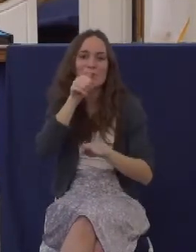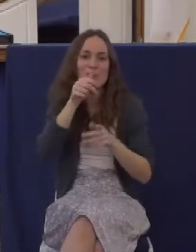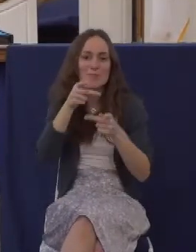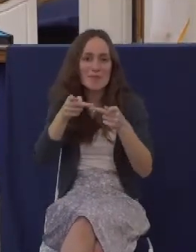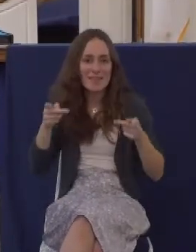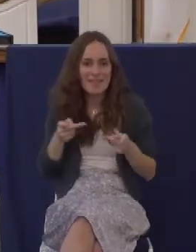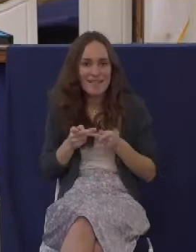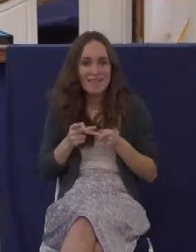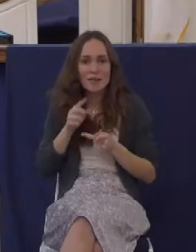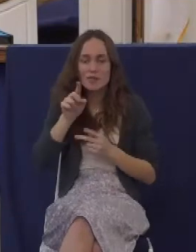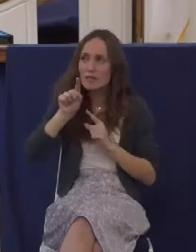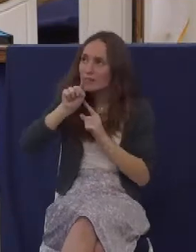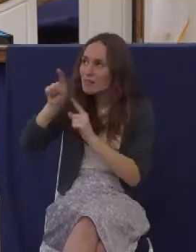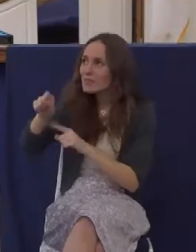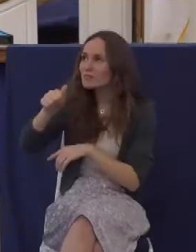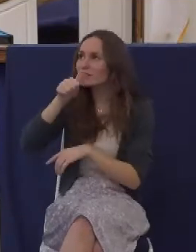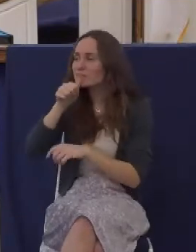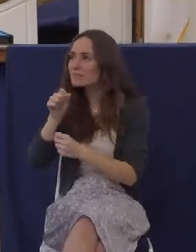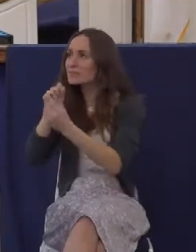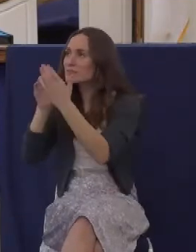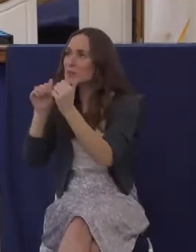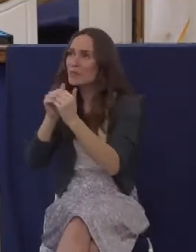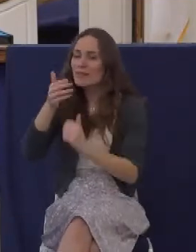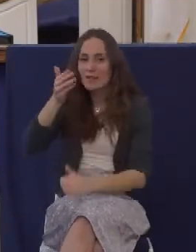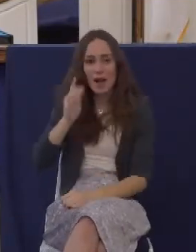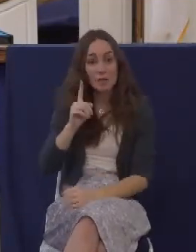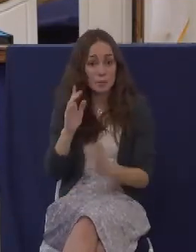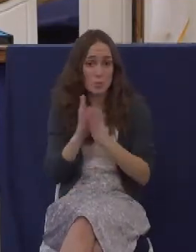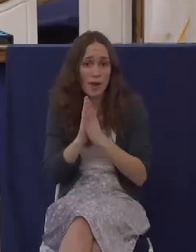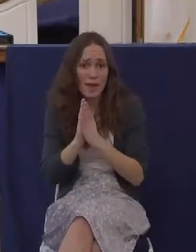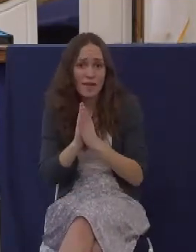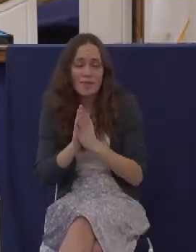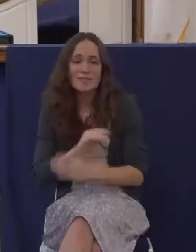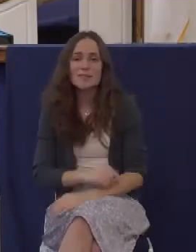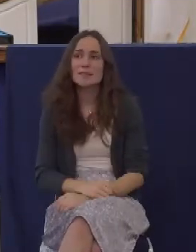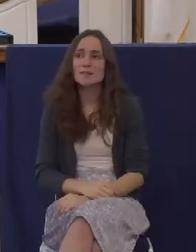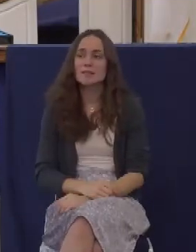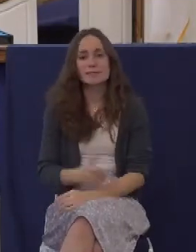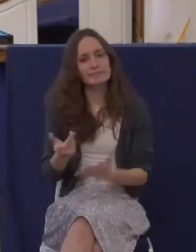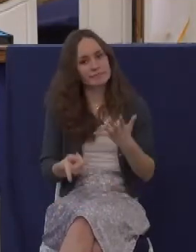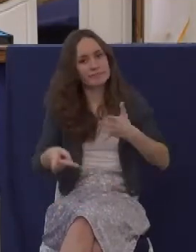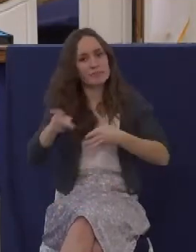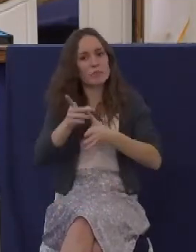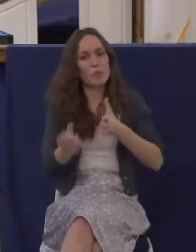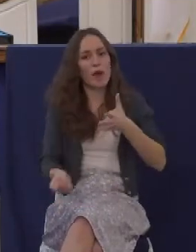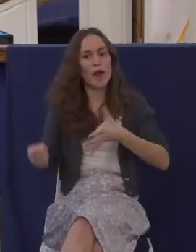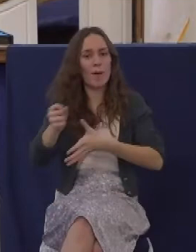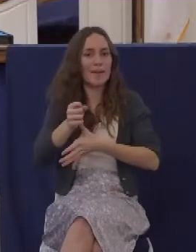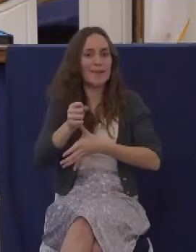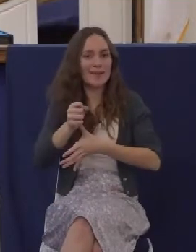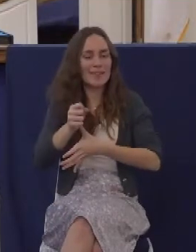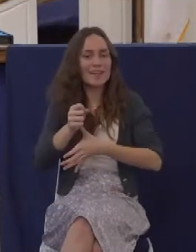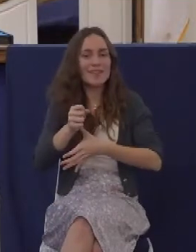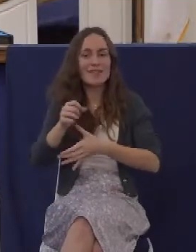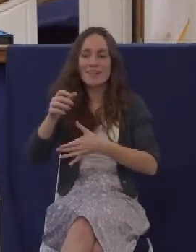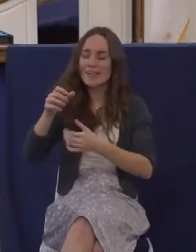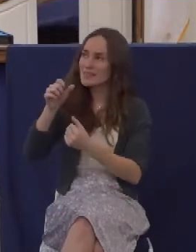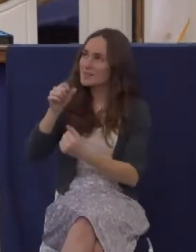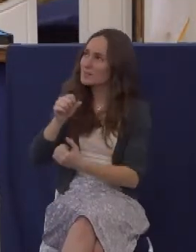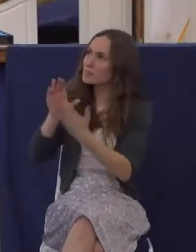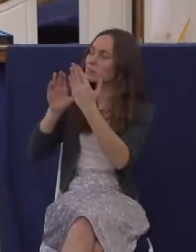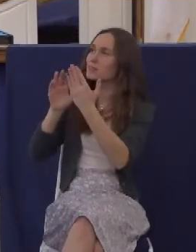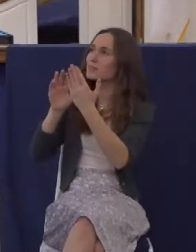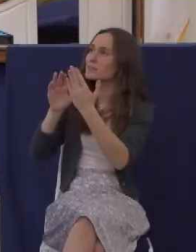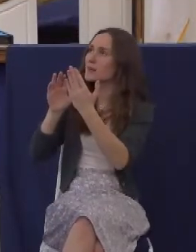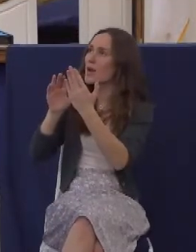you meet with God and you pray. And the priority here is unto thy Father in secret. It is